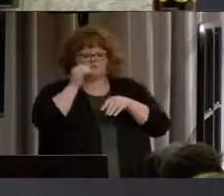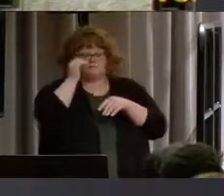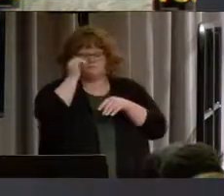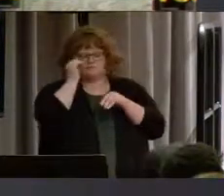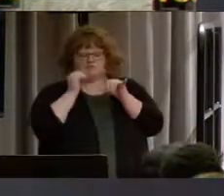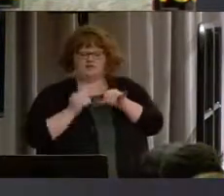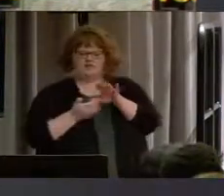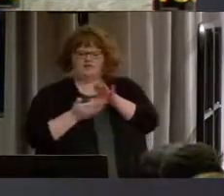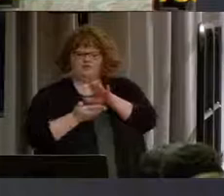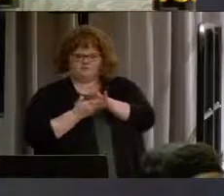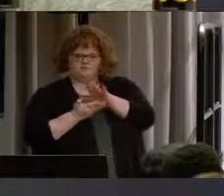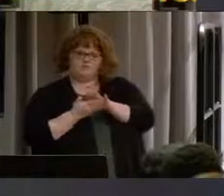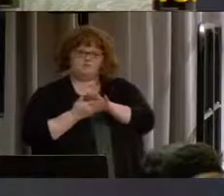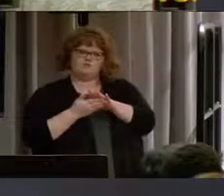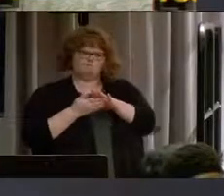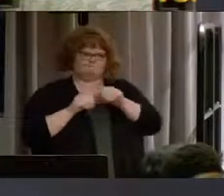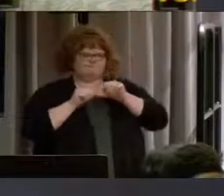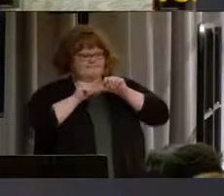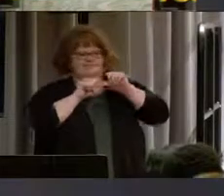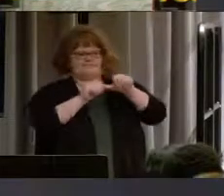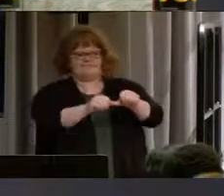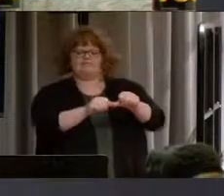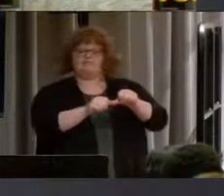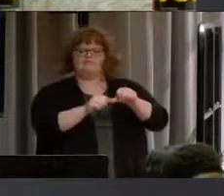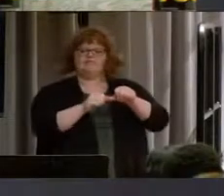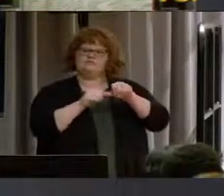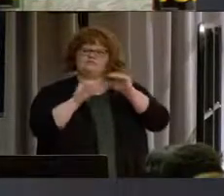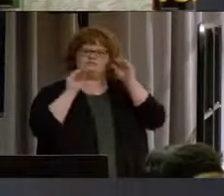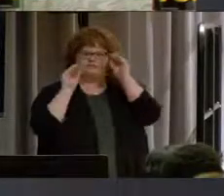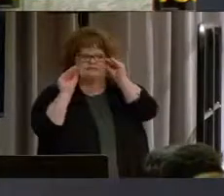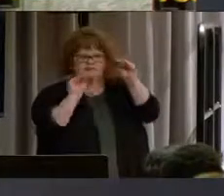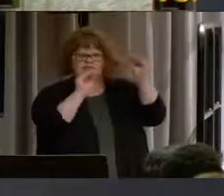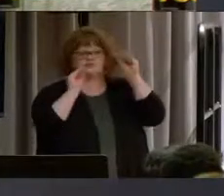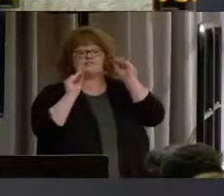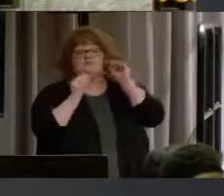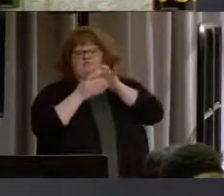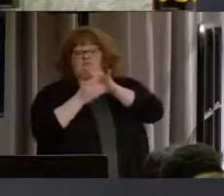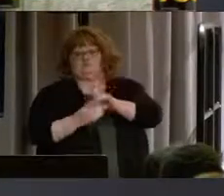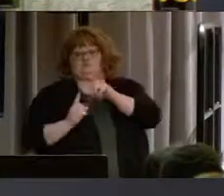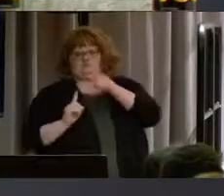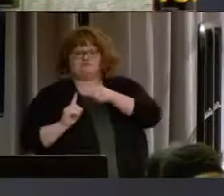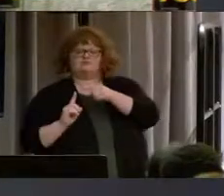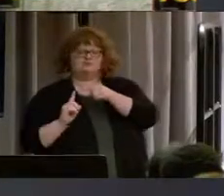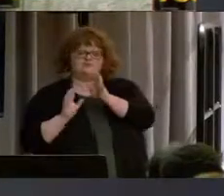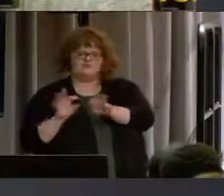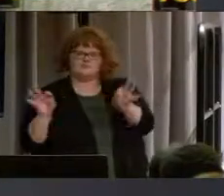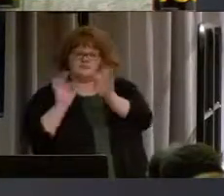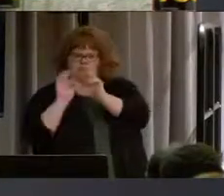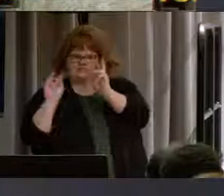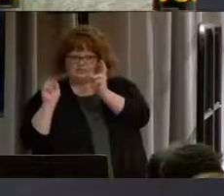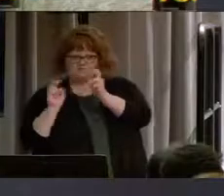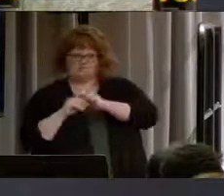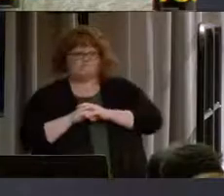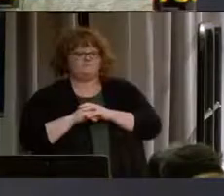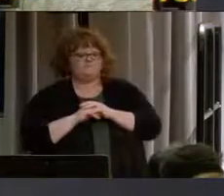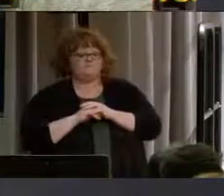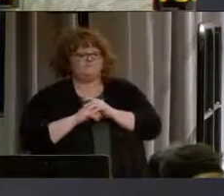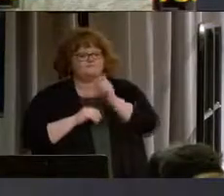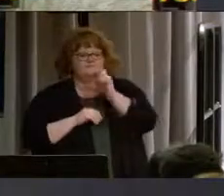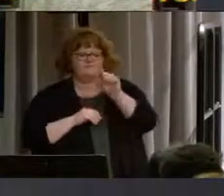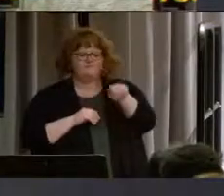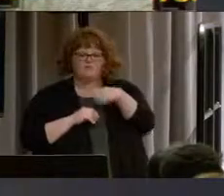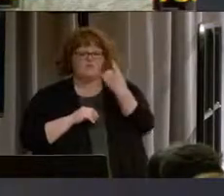of continual education day in and day out, not only from individual and